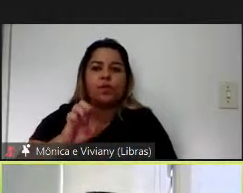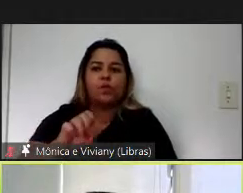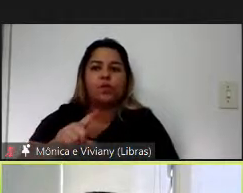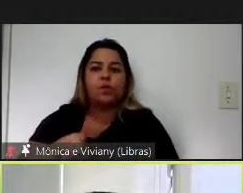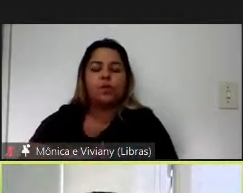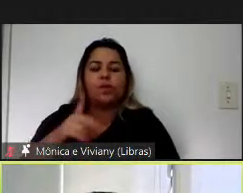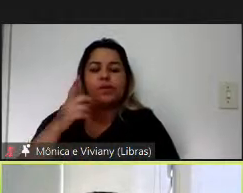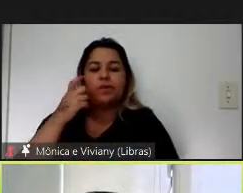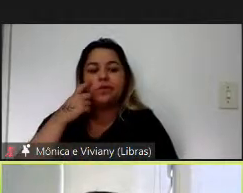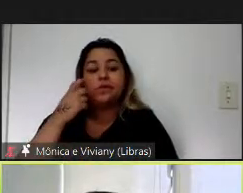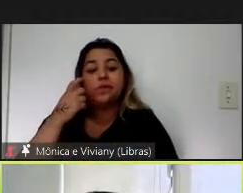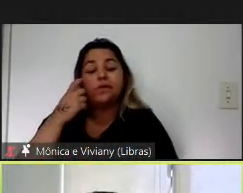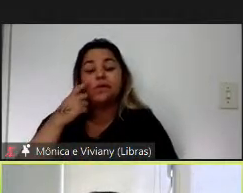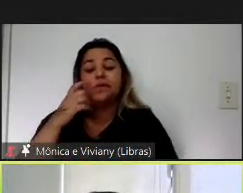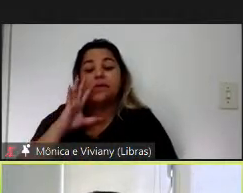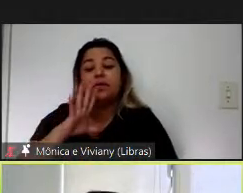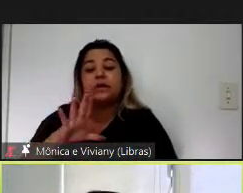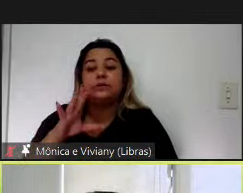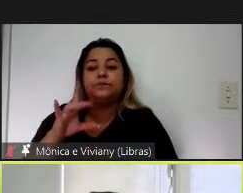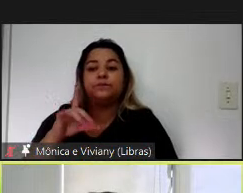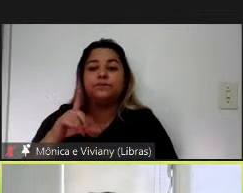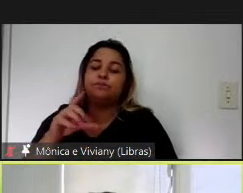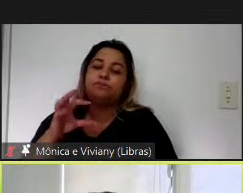the quality assurance of